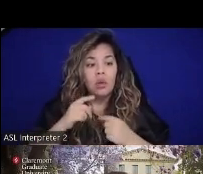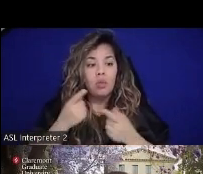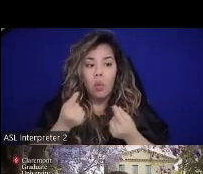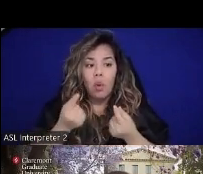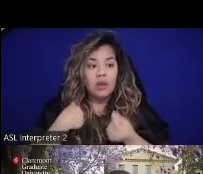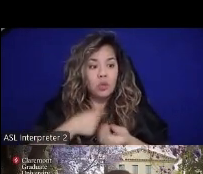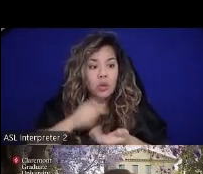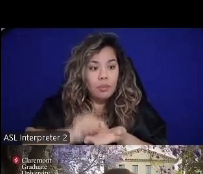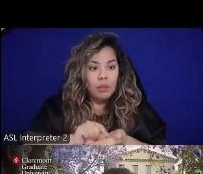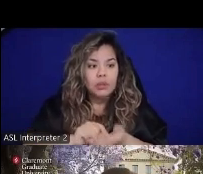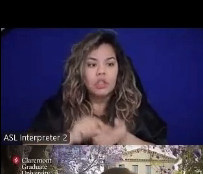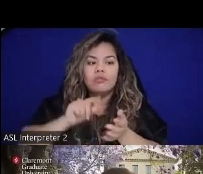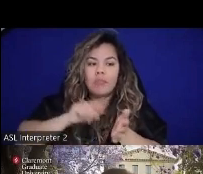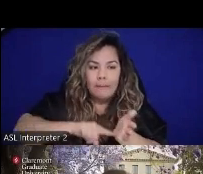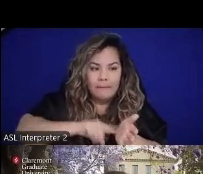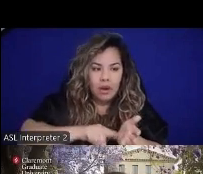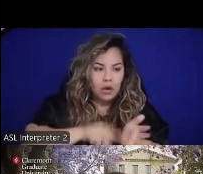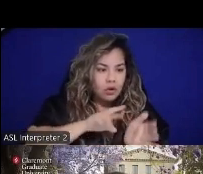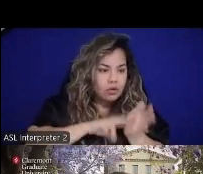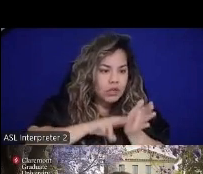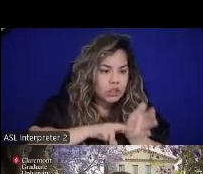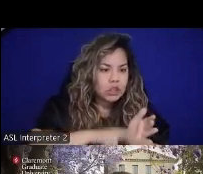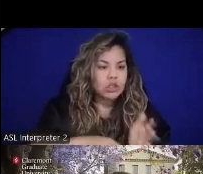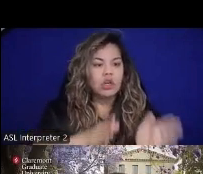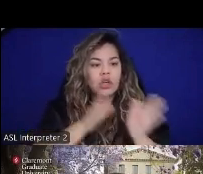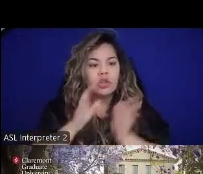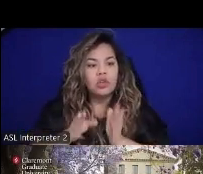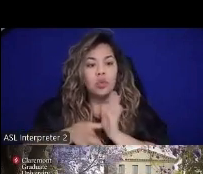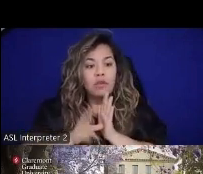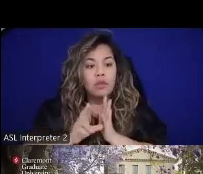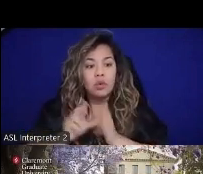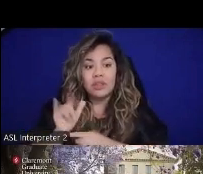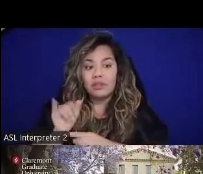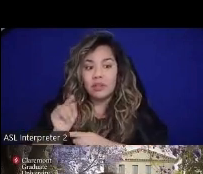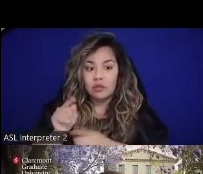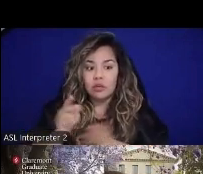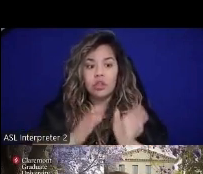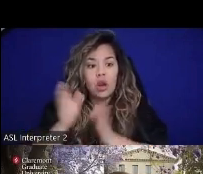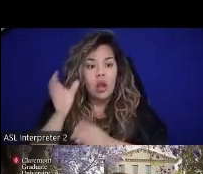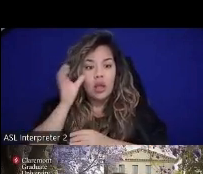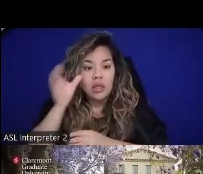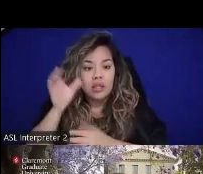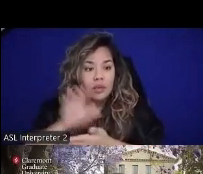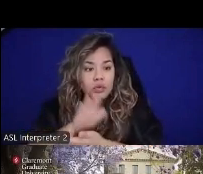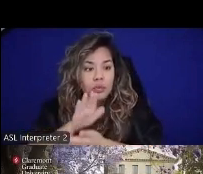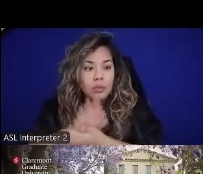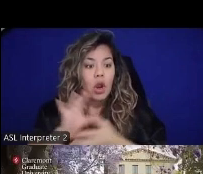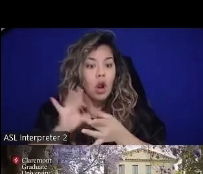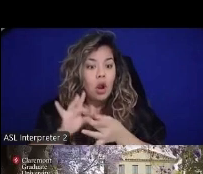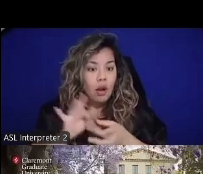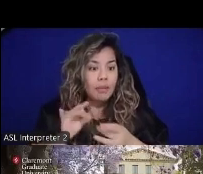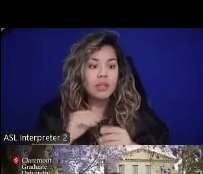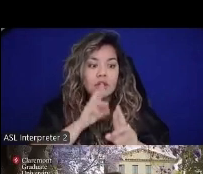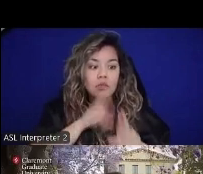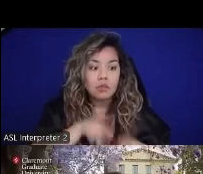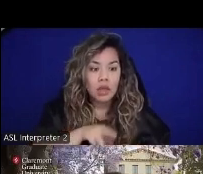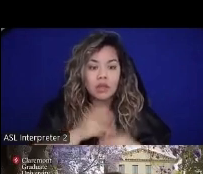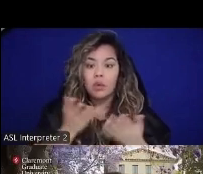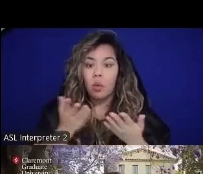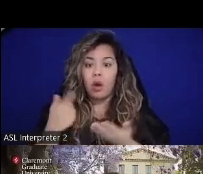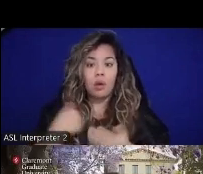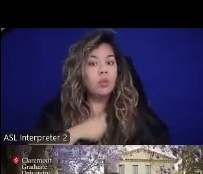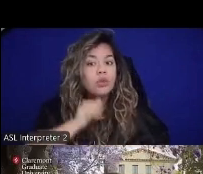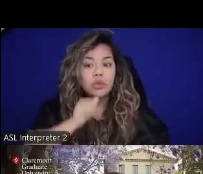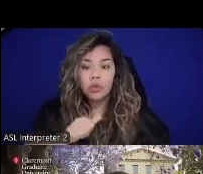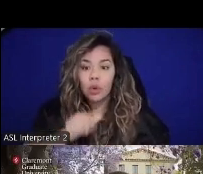of literature, conceptual papers, comments to specific articles, and replies to those comments. What don't we publish?